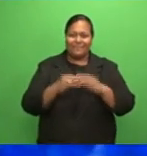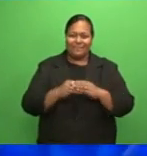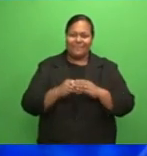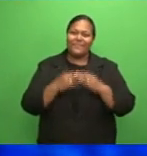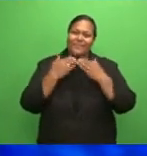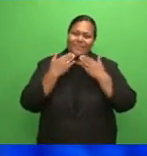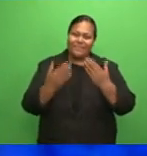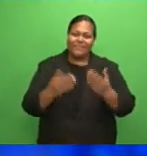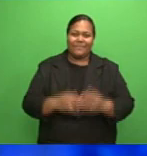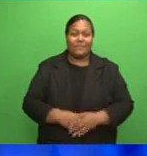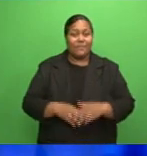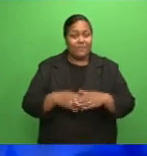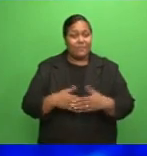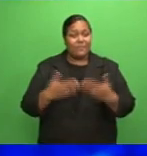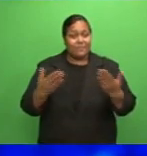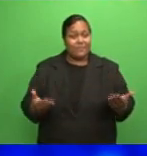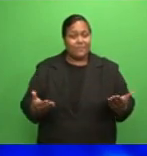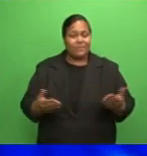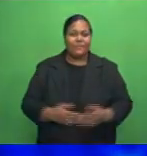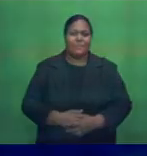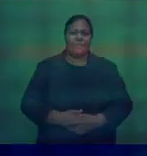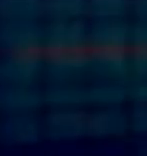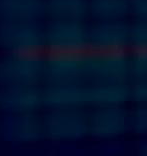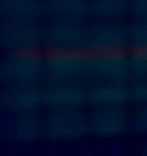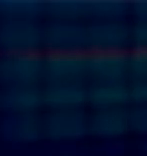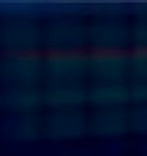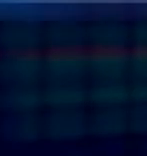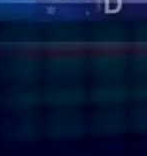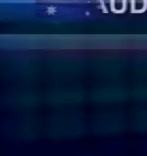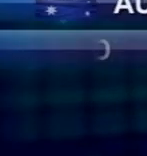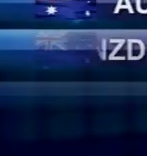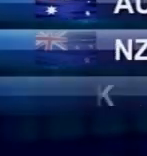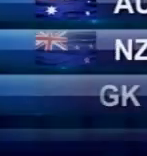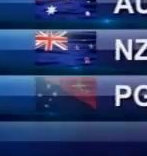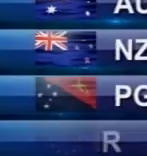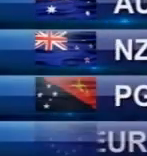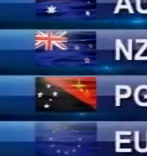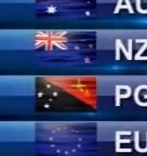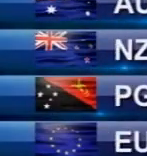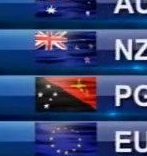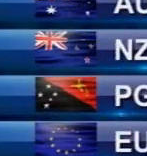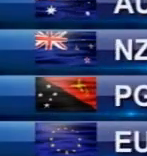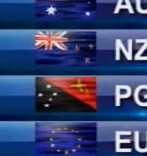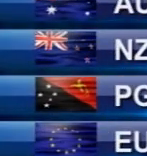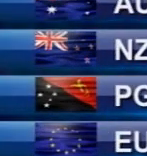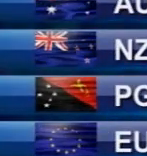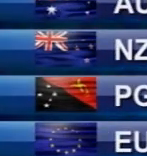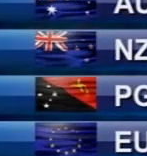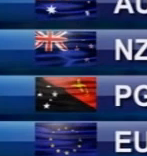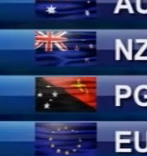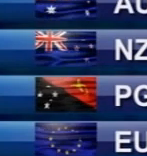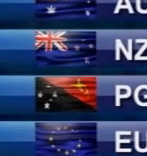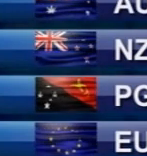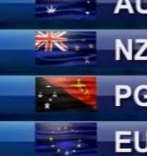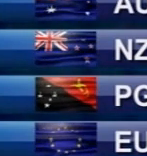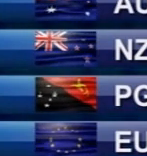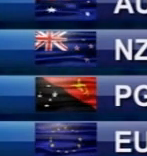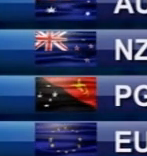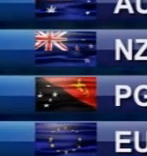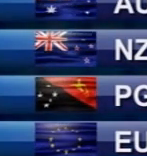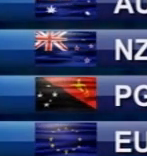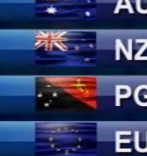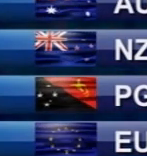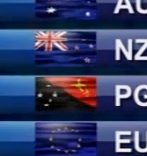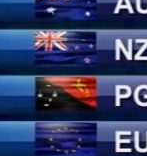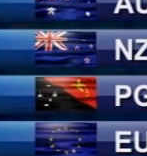Turning to today's exchange rates as set this morning, once again the money markets are mixed. The Sangamoli rose against the Chinese yuan, the U.S.